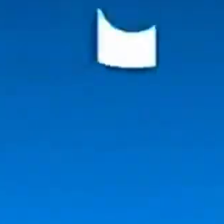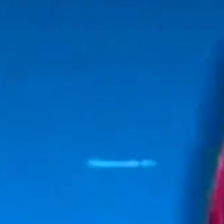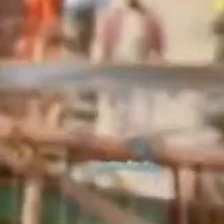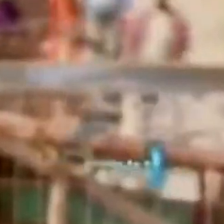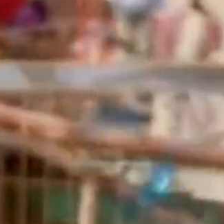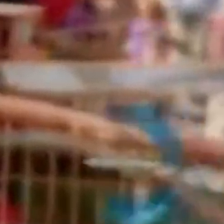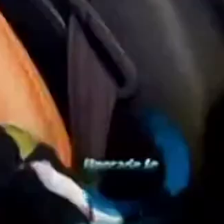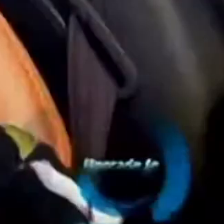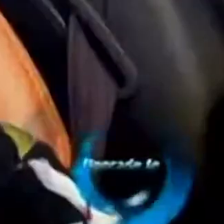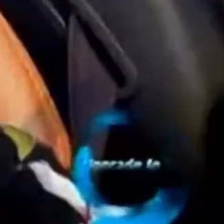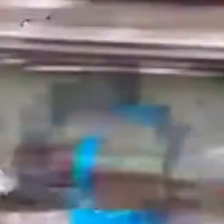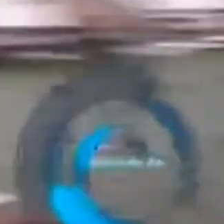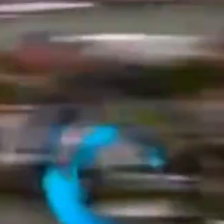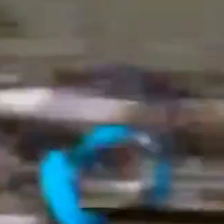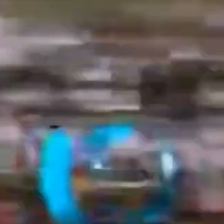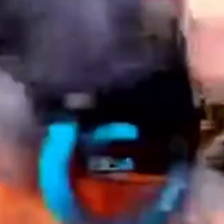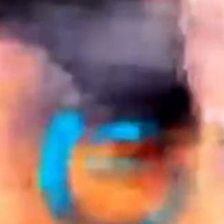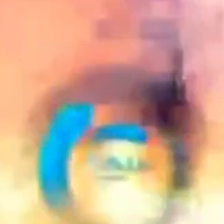I need a favor.